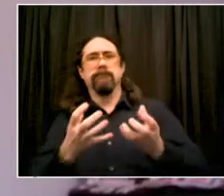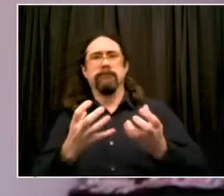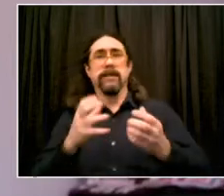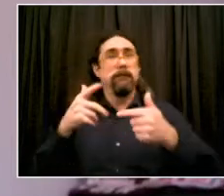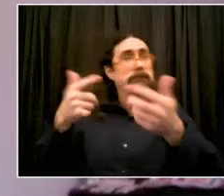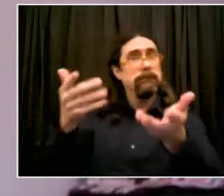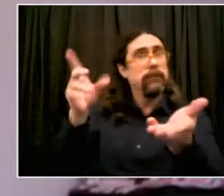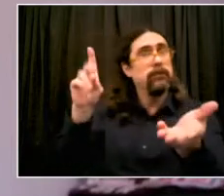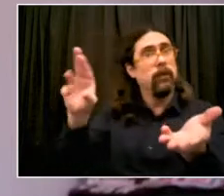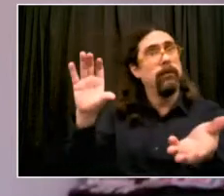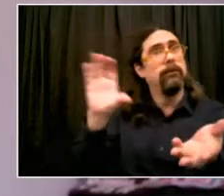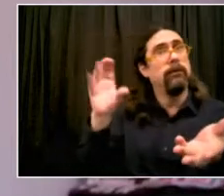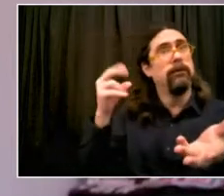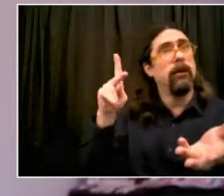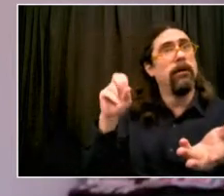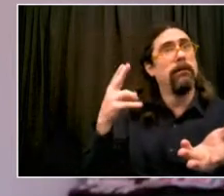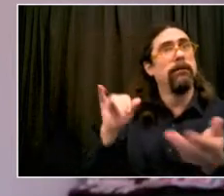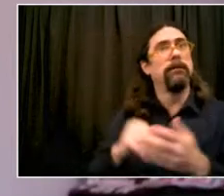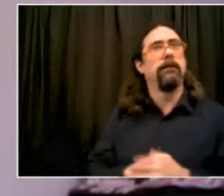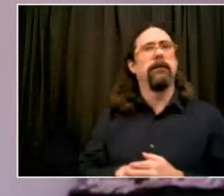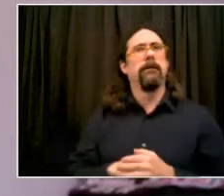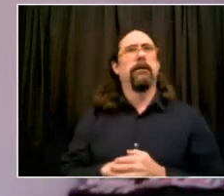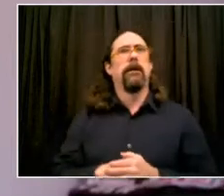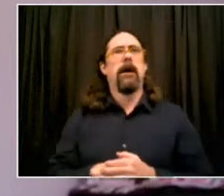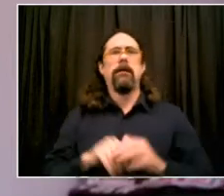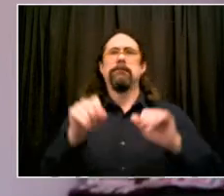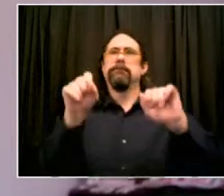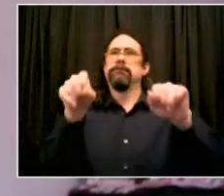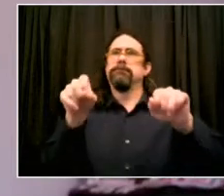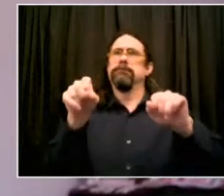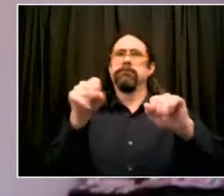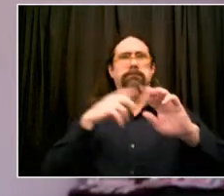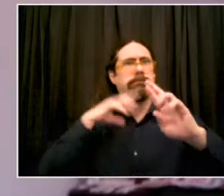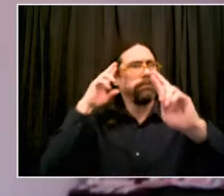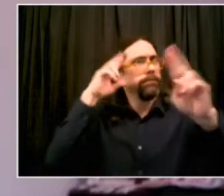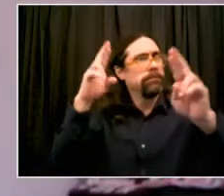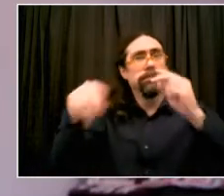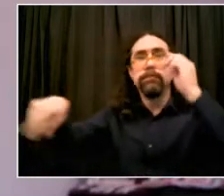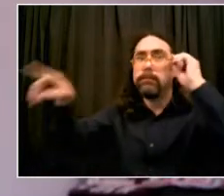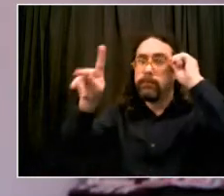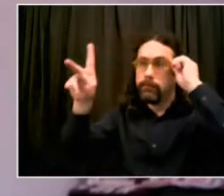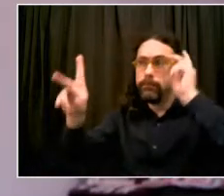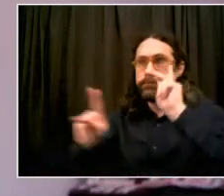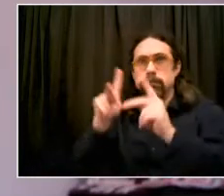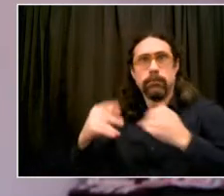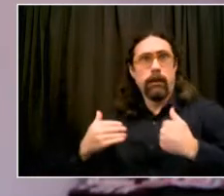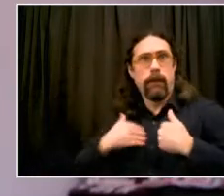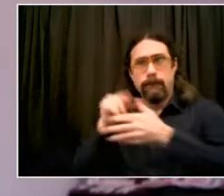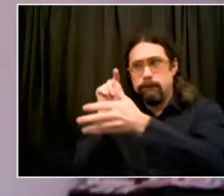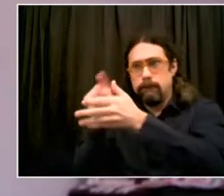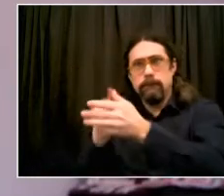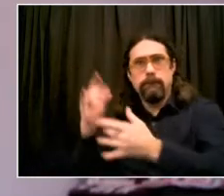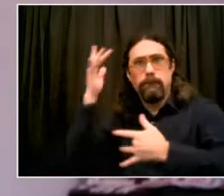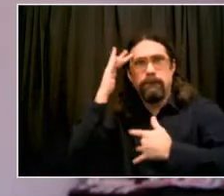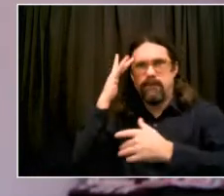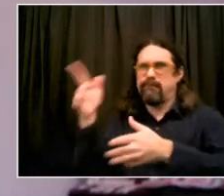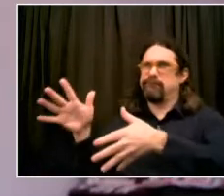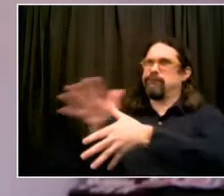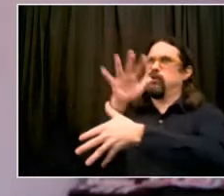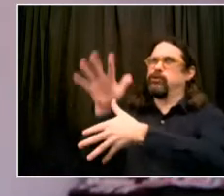of protection as well. Appointments for them will start on February 15th, so that's next